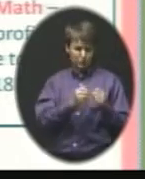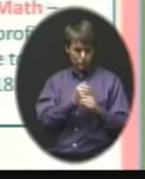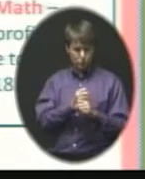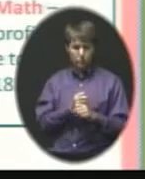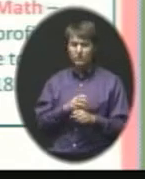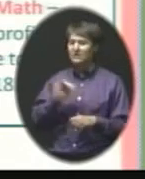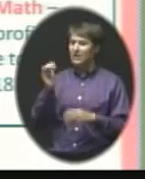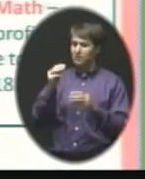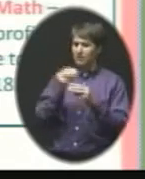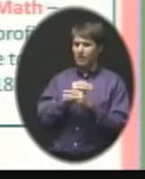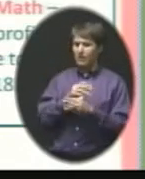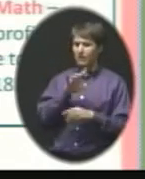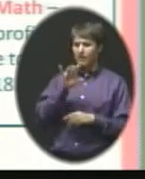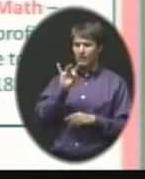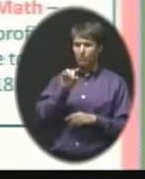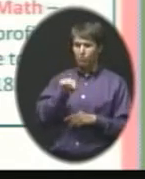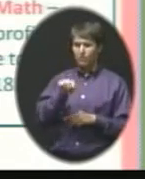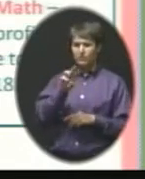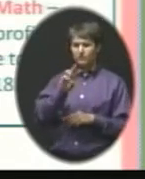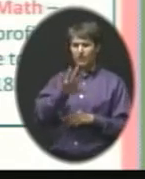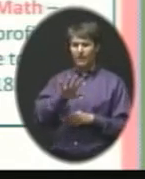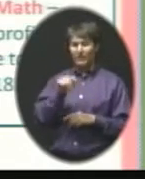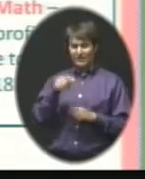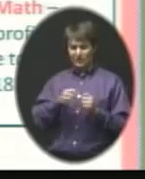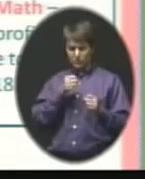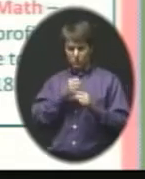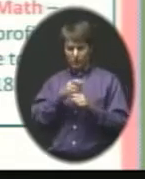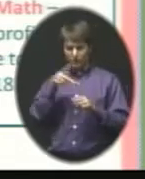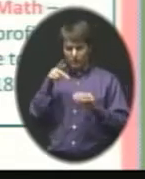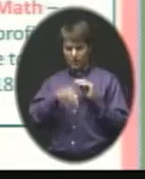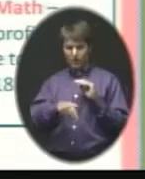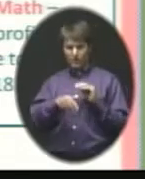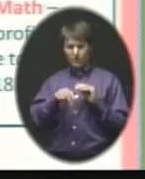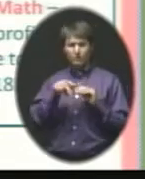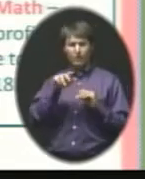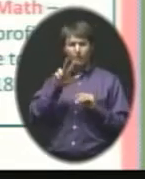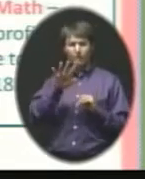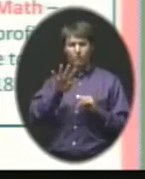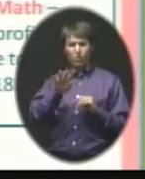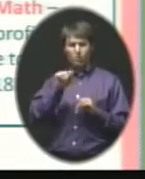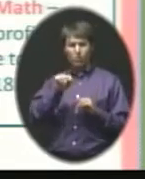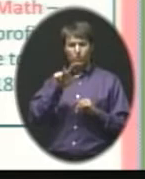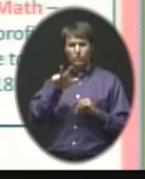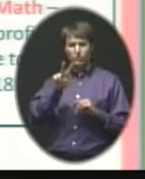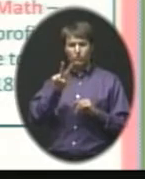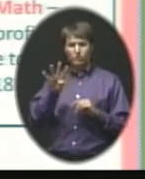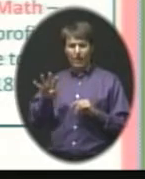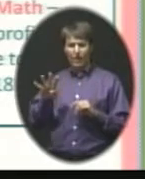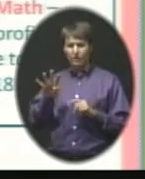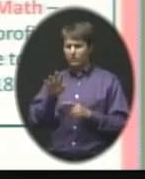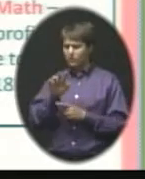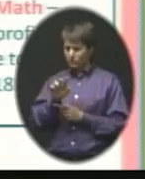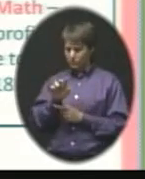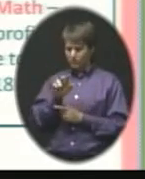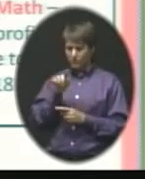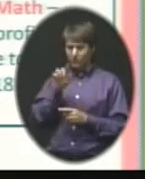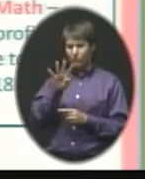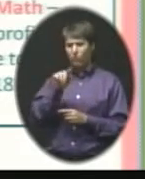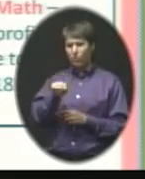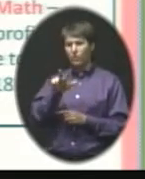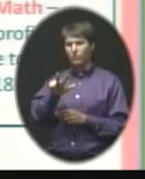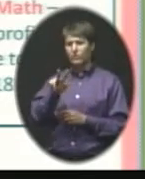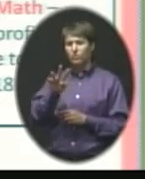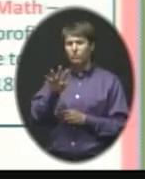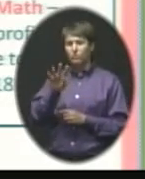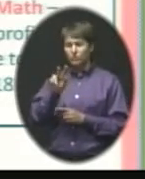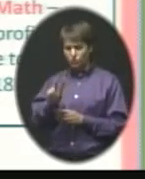see 8.65 this year, we have to cut in half by 4.325 is what our target would be. Interestingly enough, the state